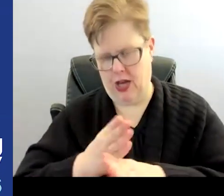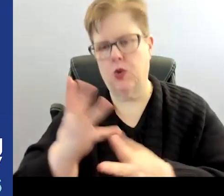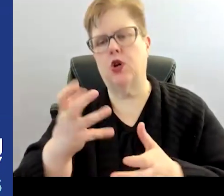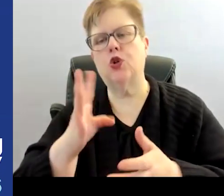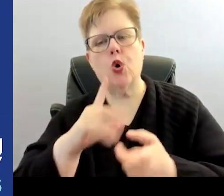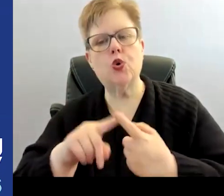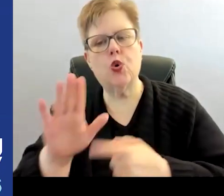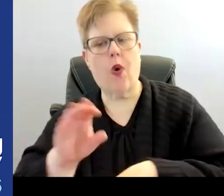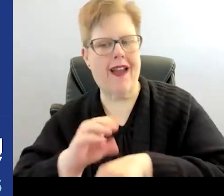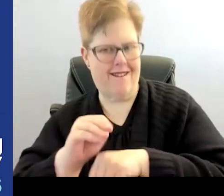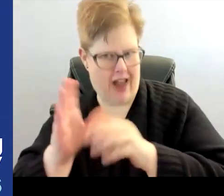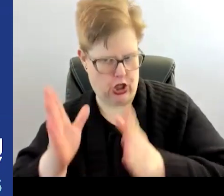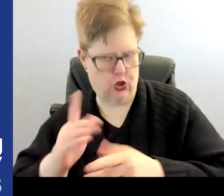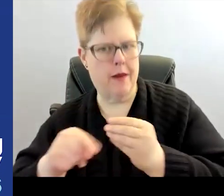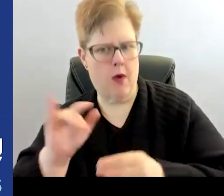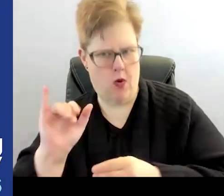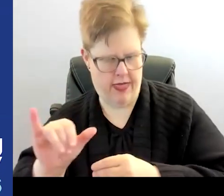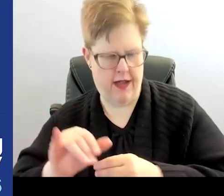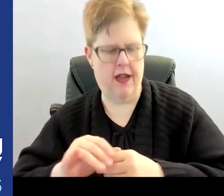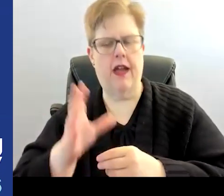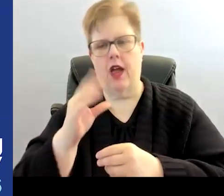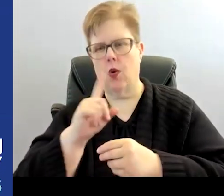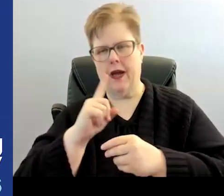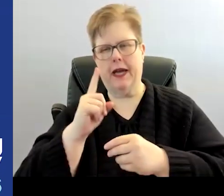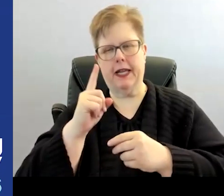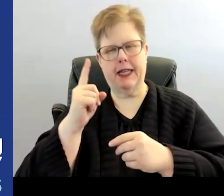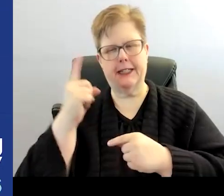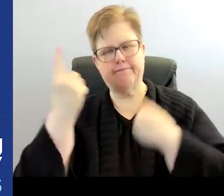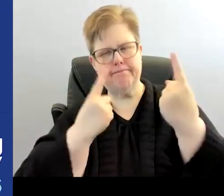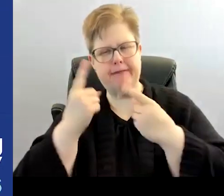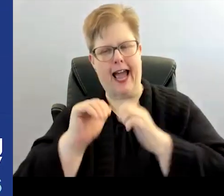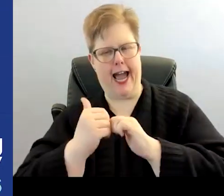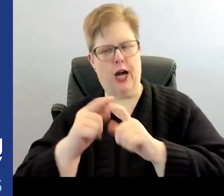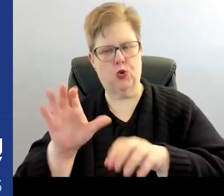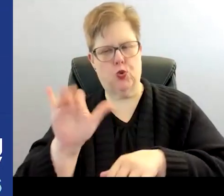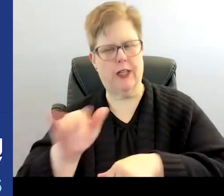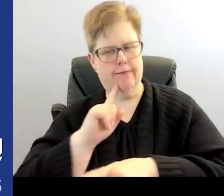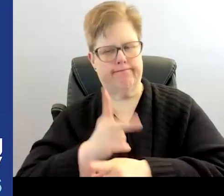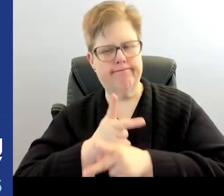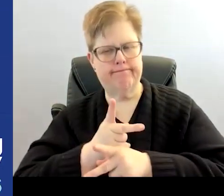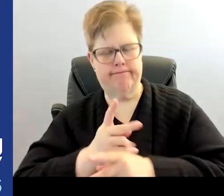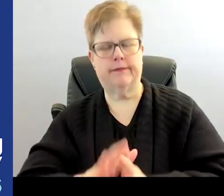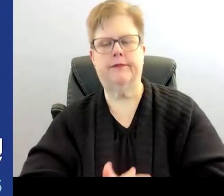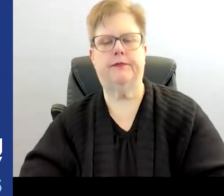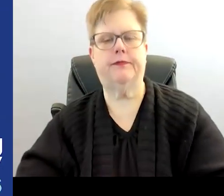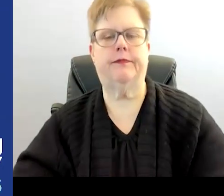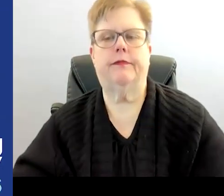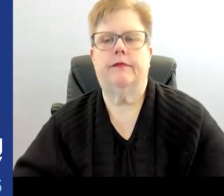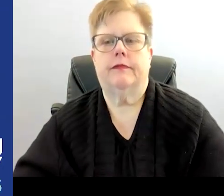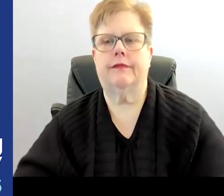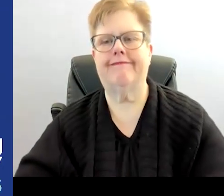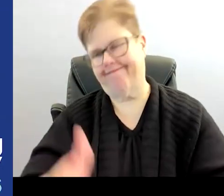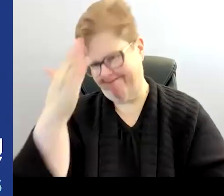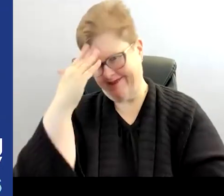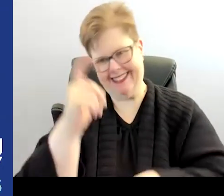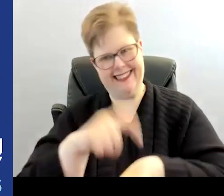to talk to your advisor about that and really think carefully about how to do that. I know I'm out